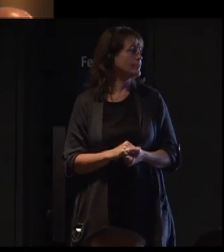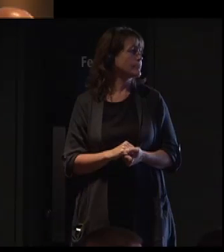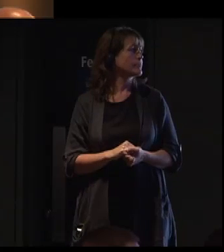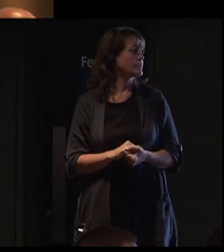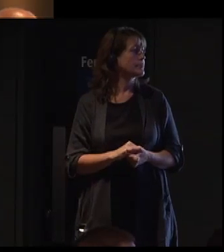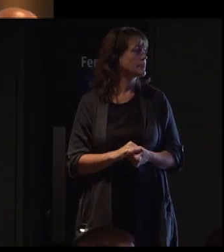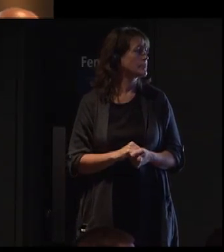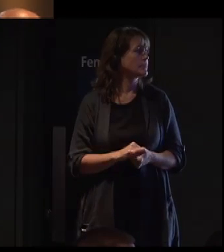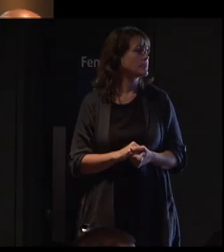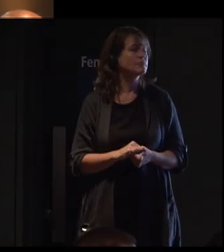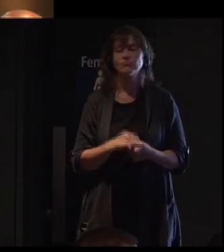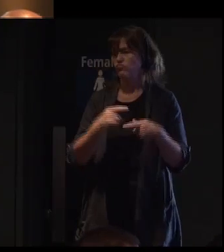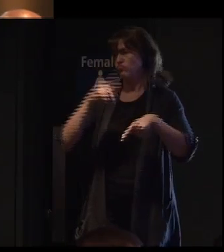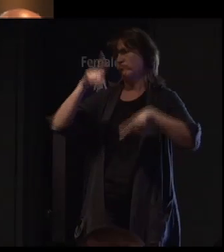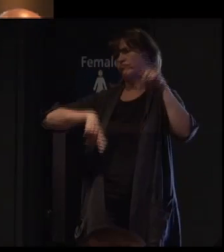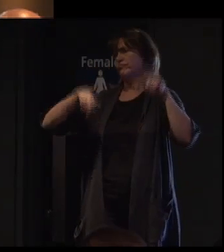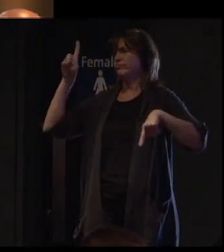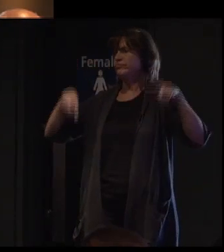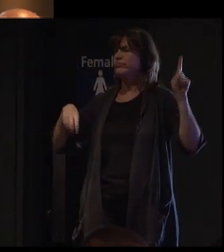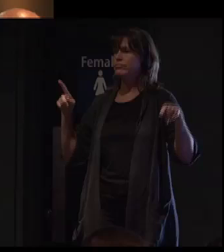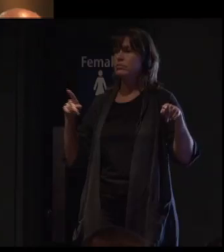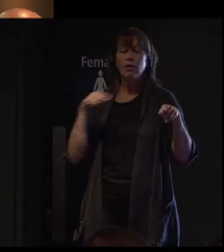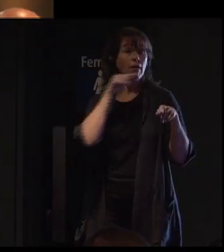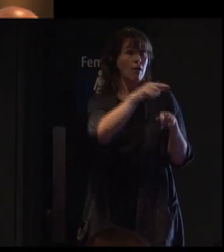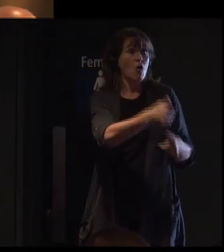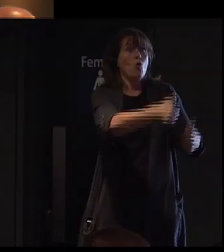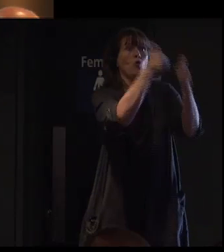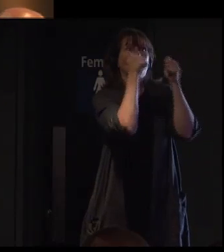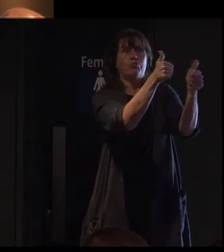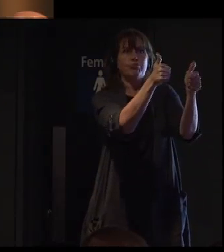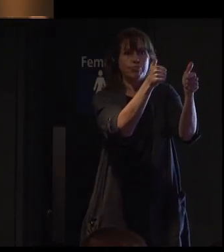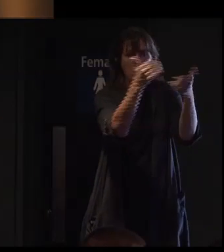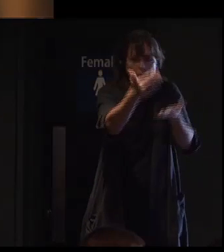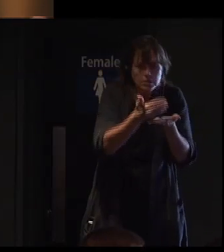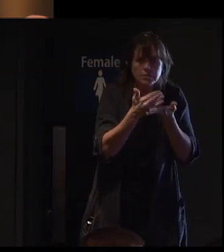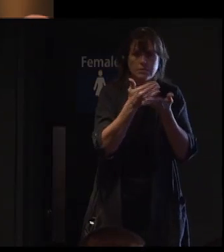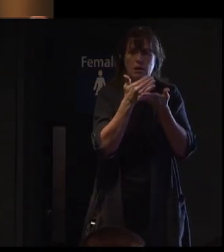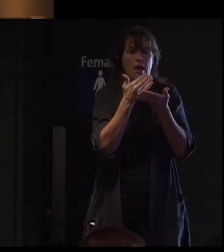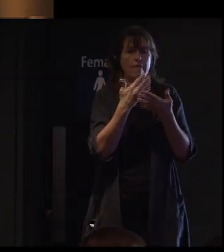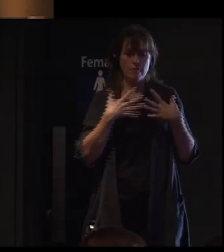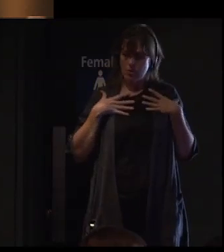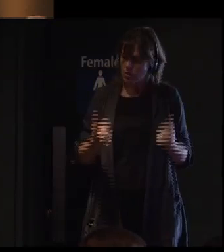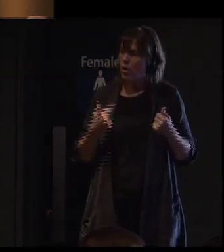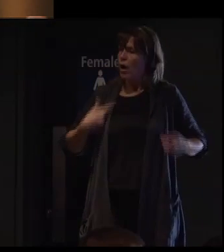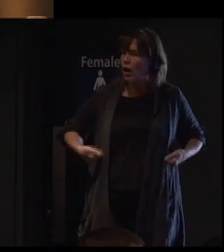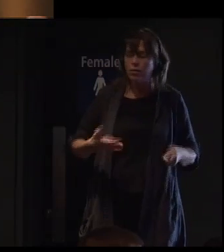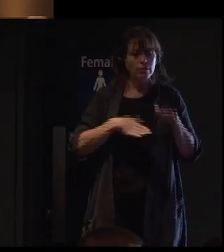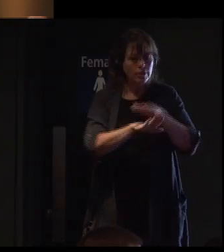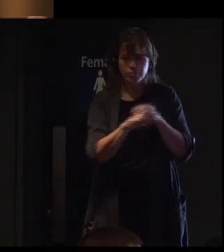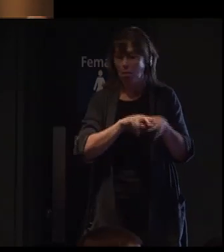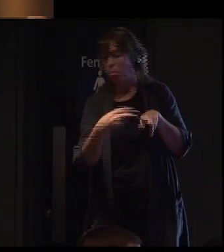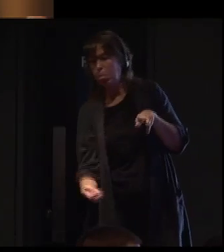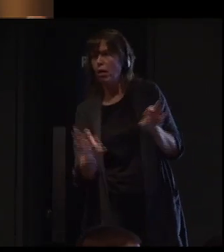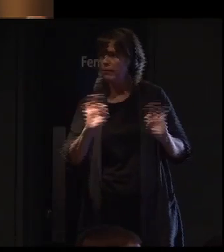There's a large variance in the quality and the safety of welfare facility, including the facilities for disabled